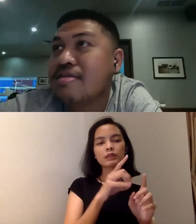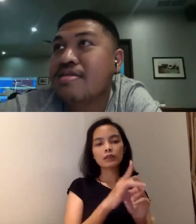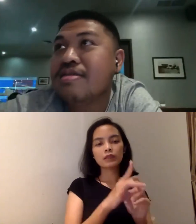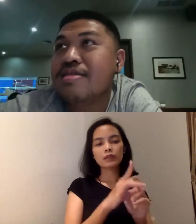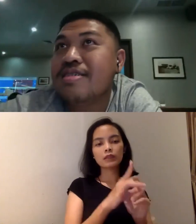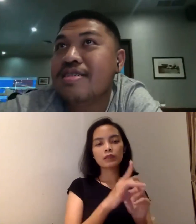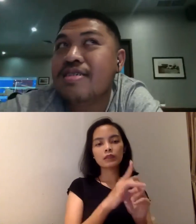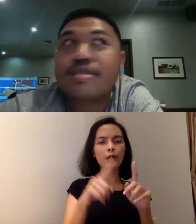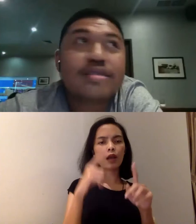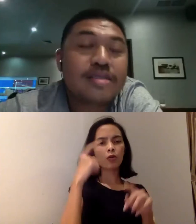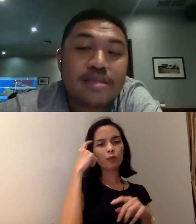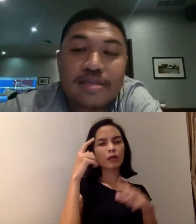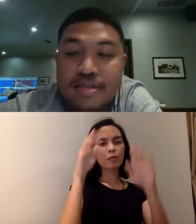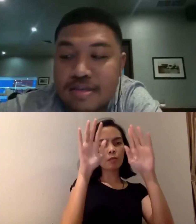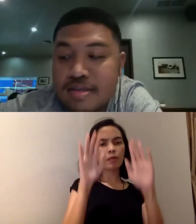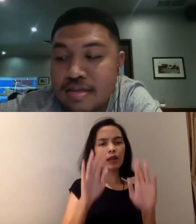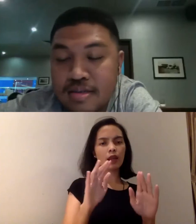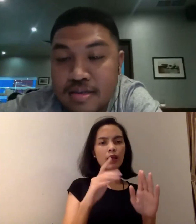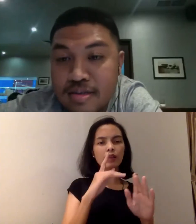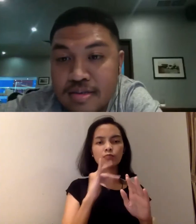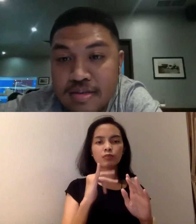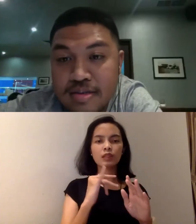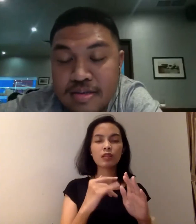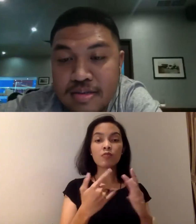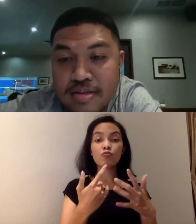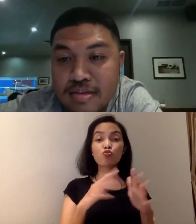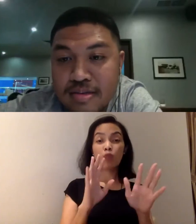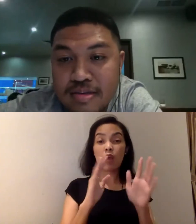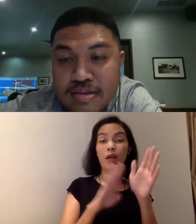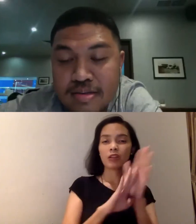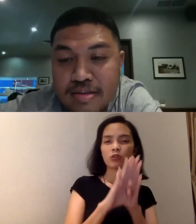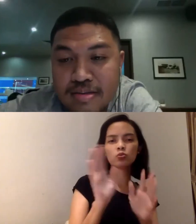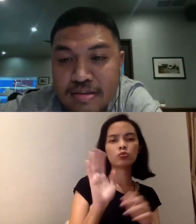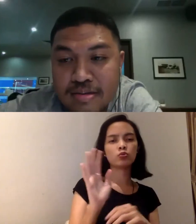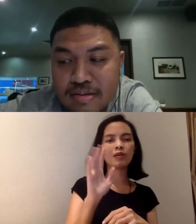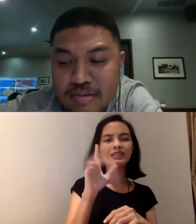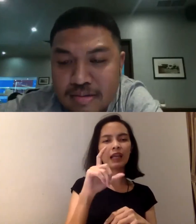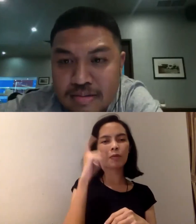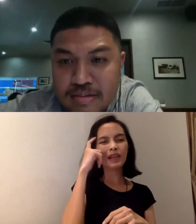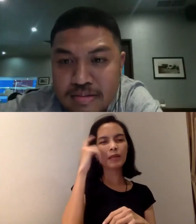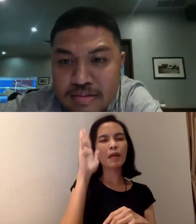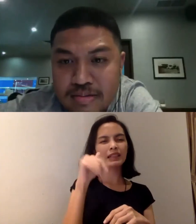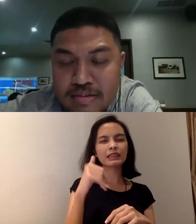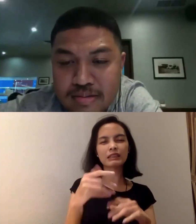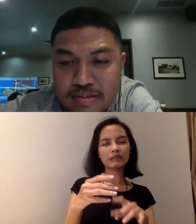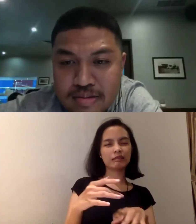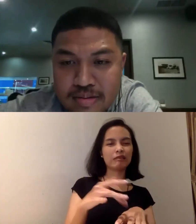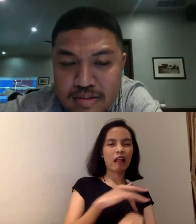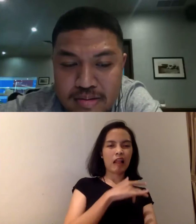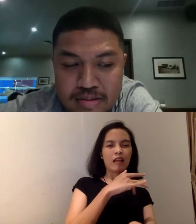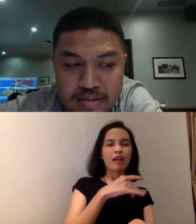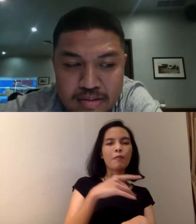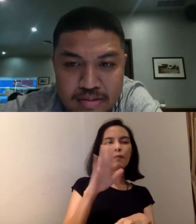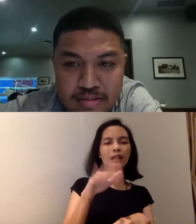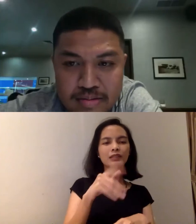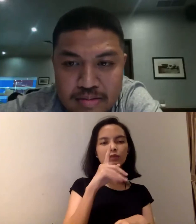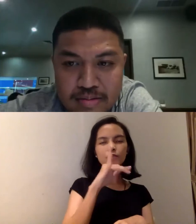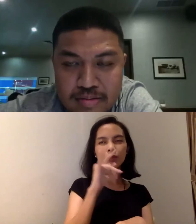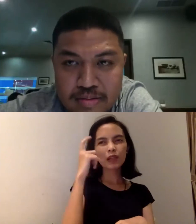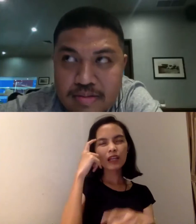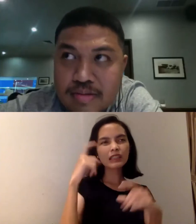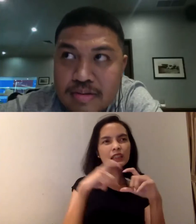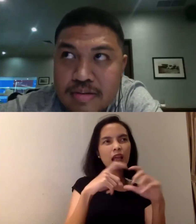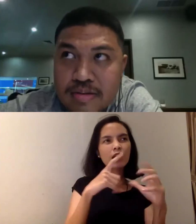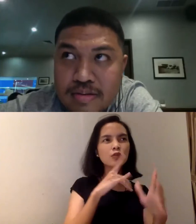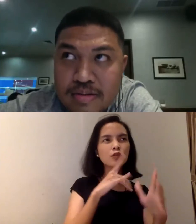the medias who are not that progressive, sometimes they portray queer love as something that is obsessive and almost